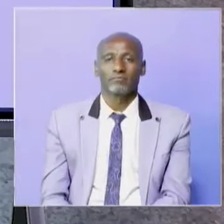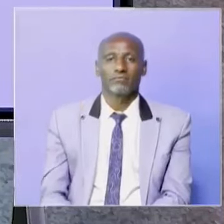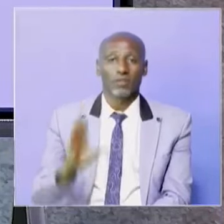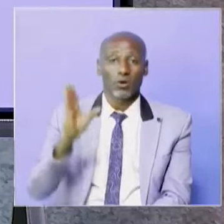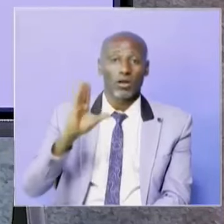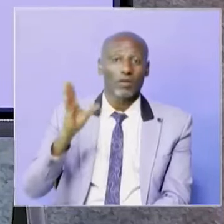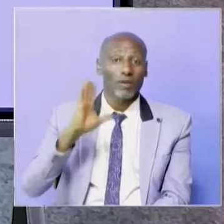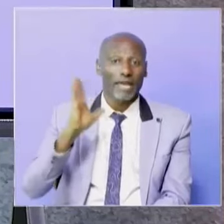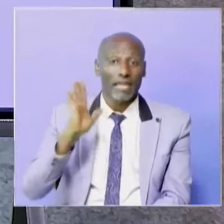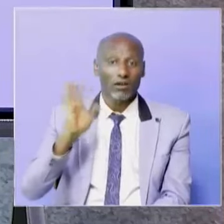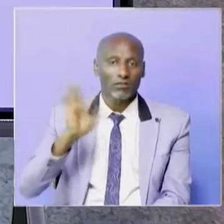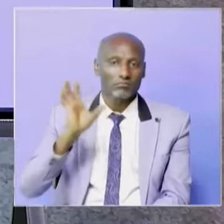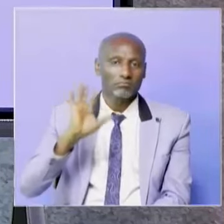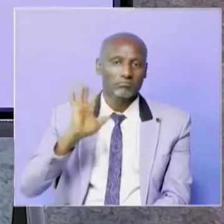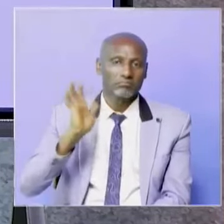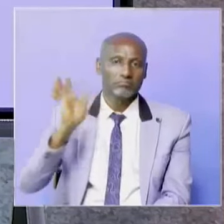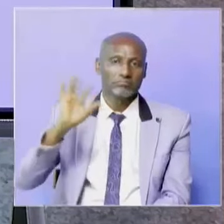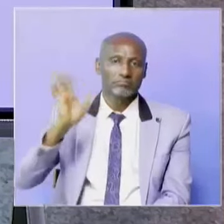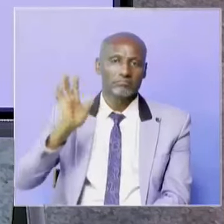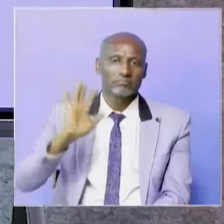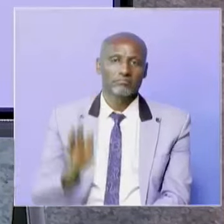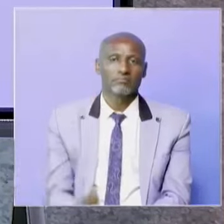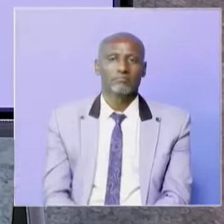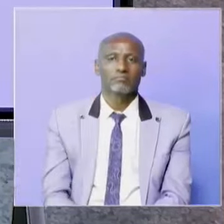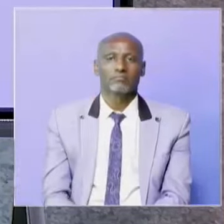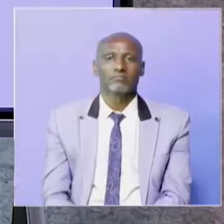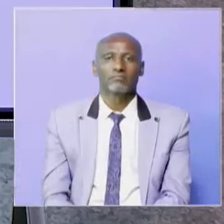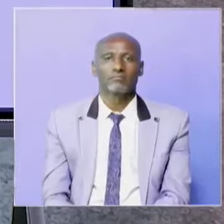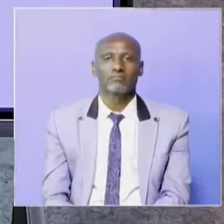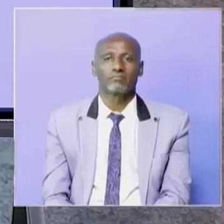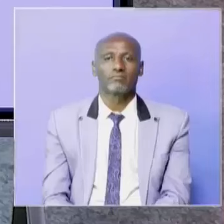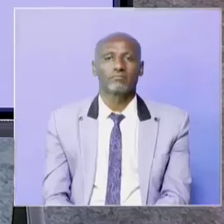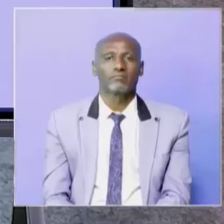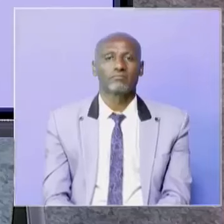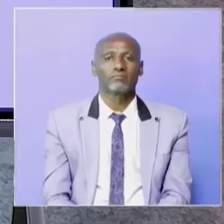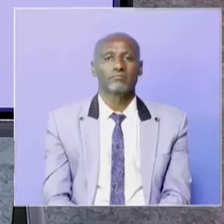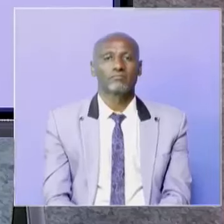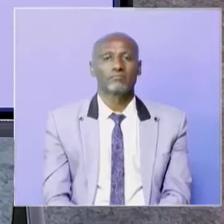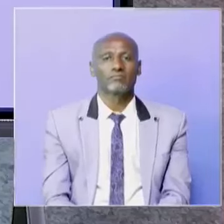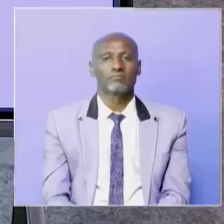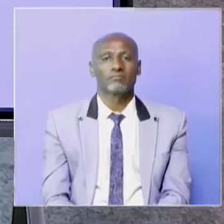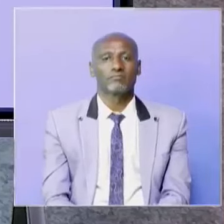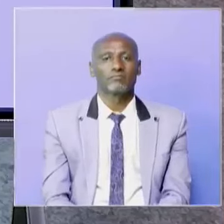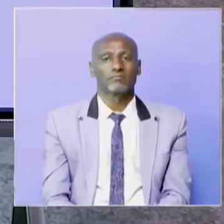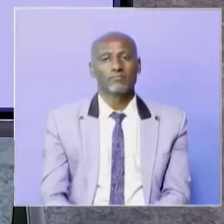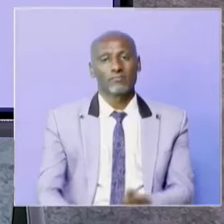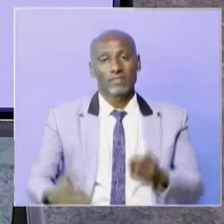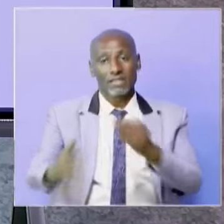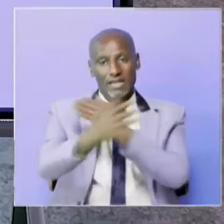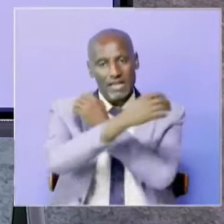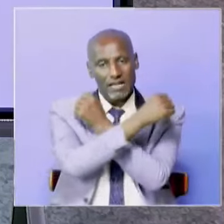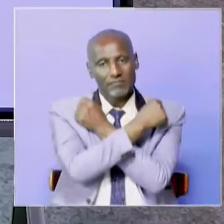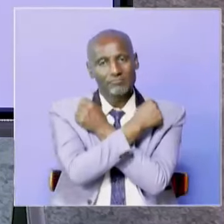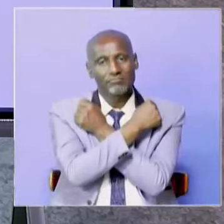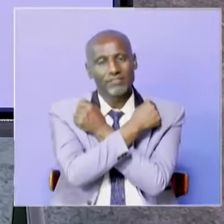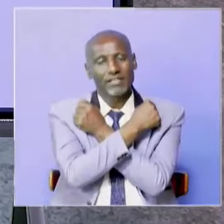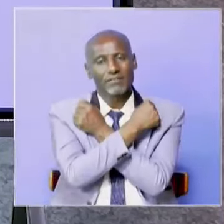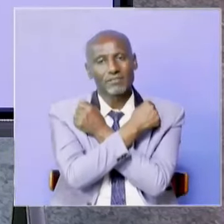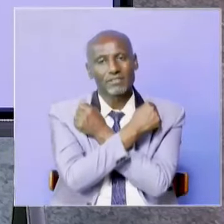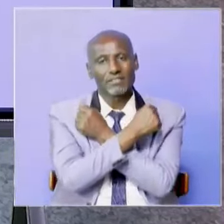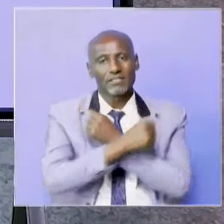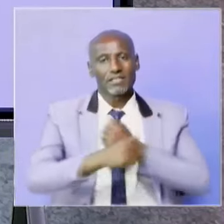Just waving means just making your hands like this. Nice student. Another one is hugging. Do you know what hugging means?